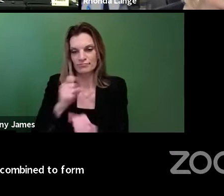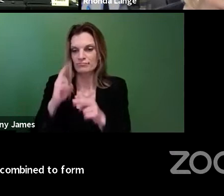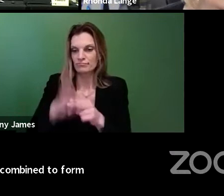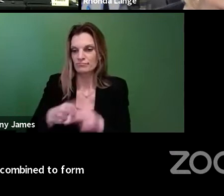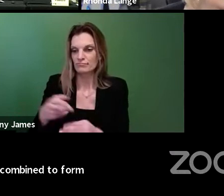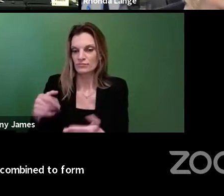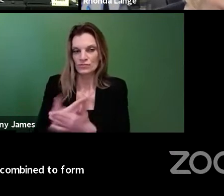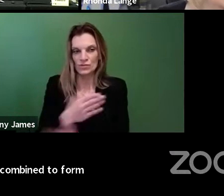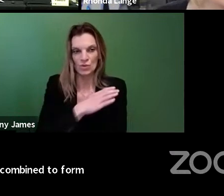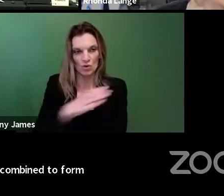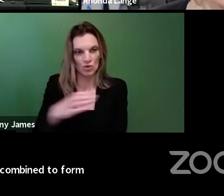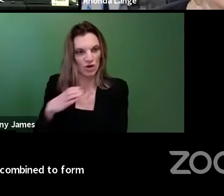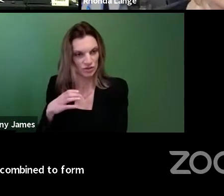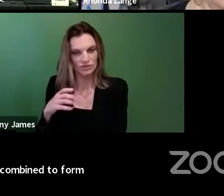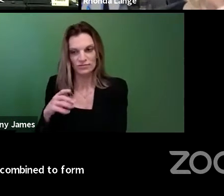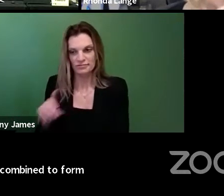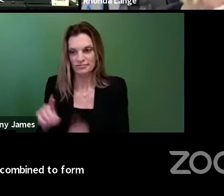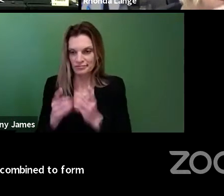needed.